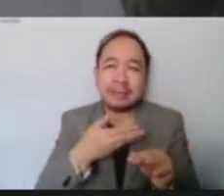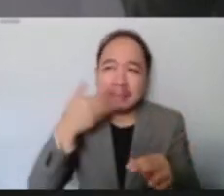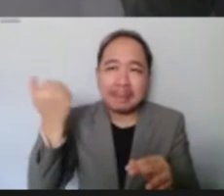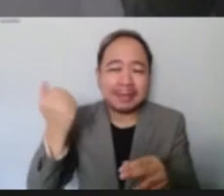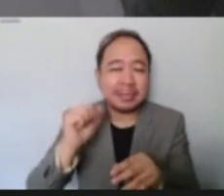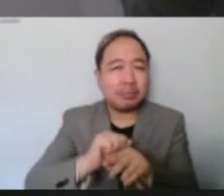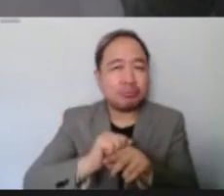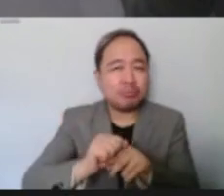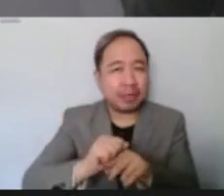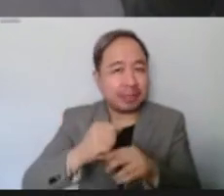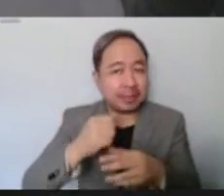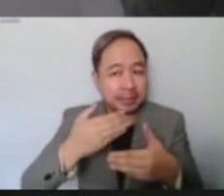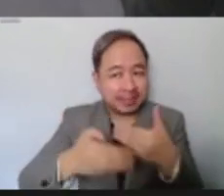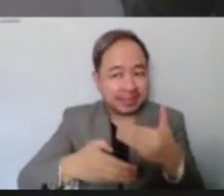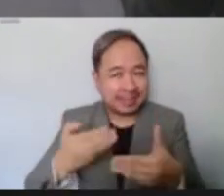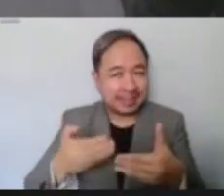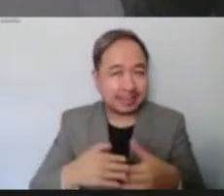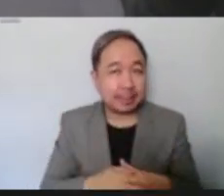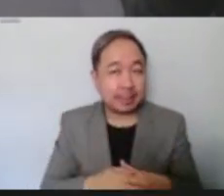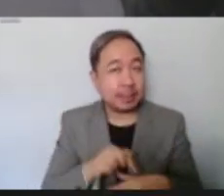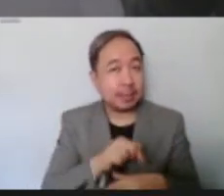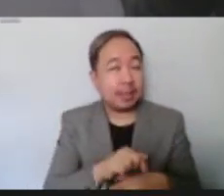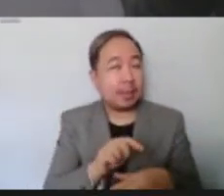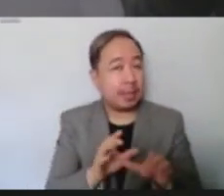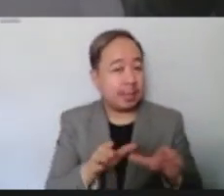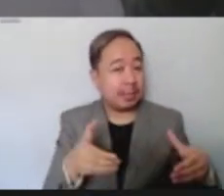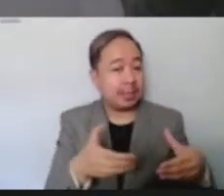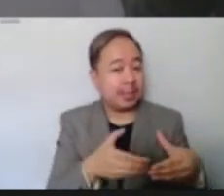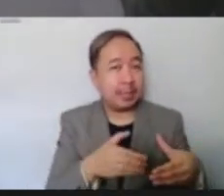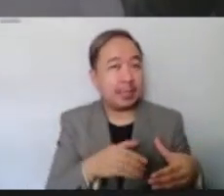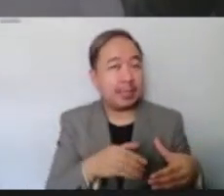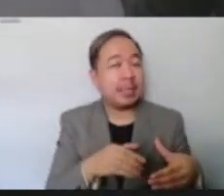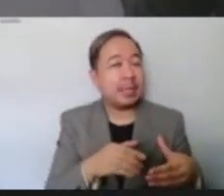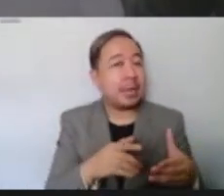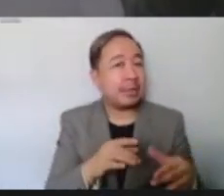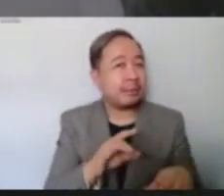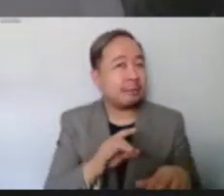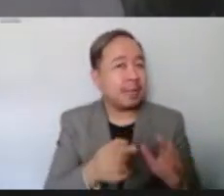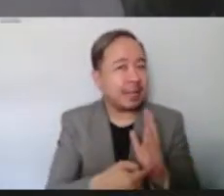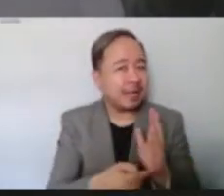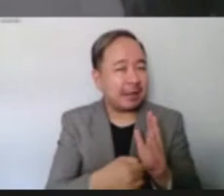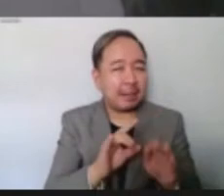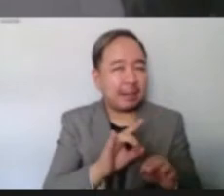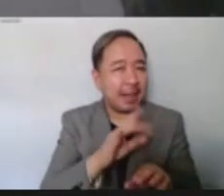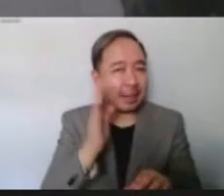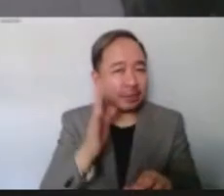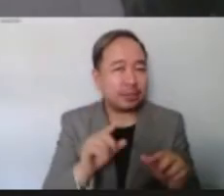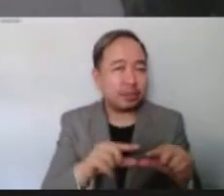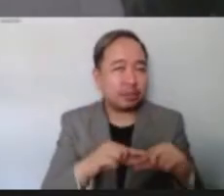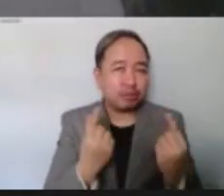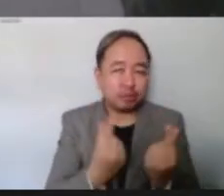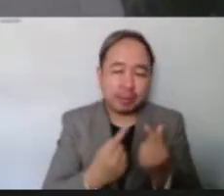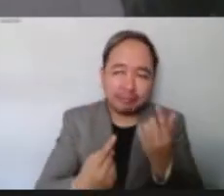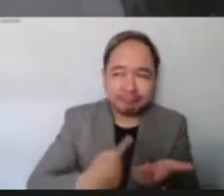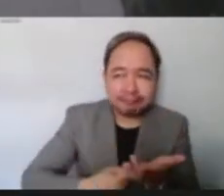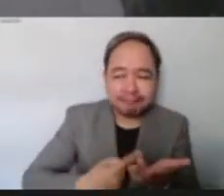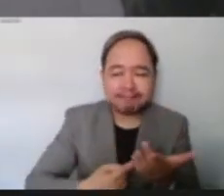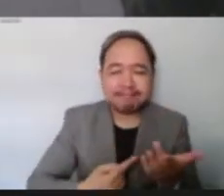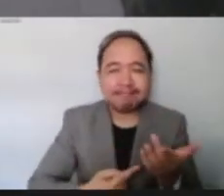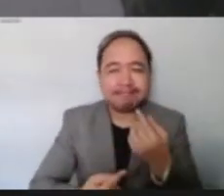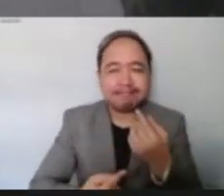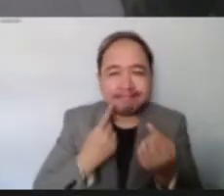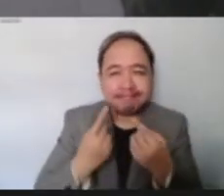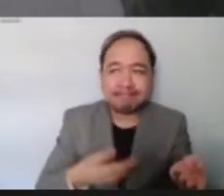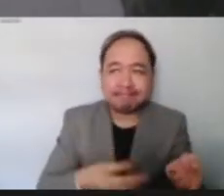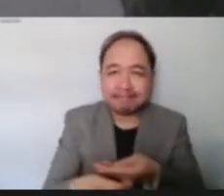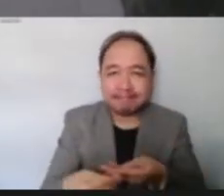the technical expert group should focus periodically on specific environmental issues identified in the ministerial